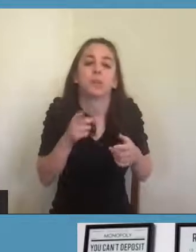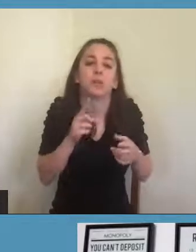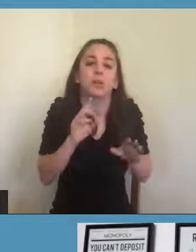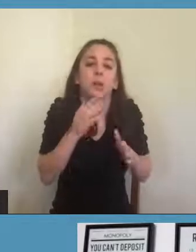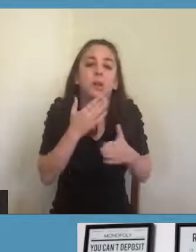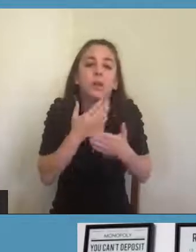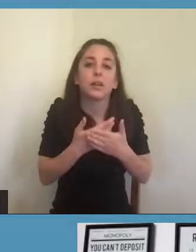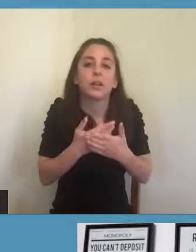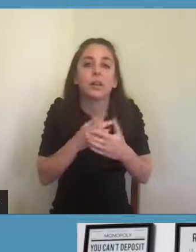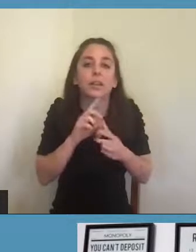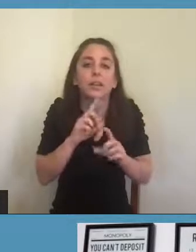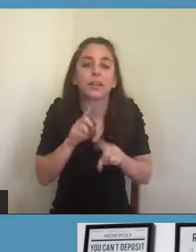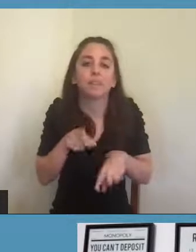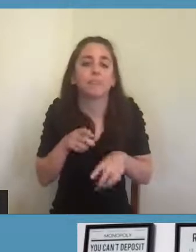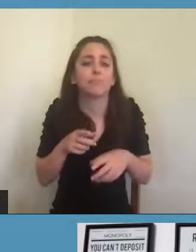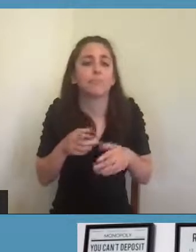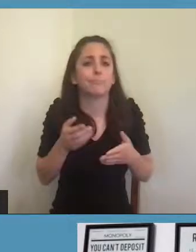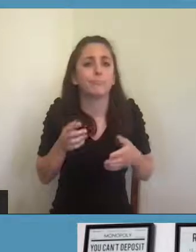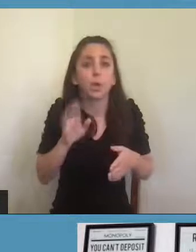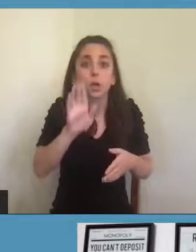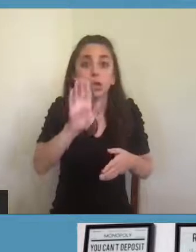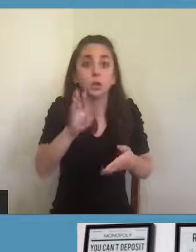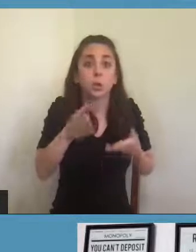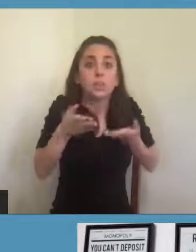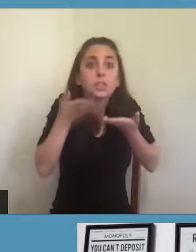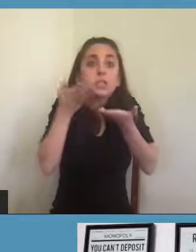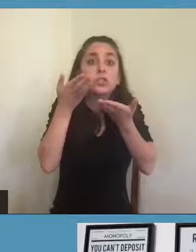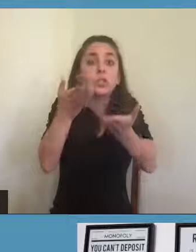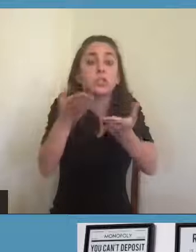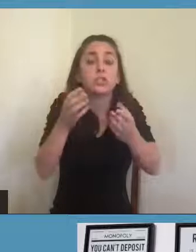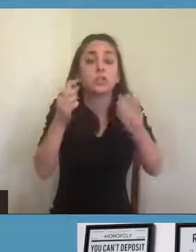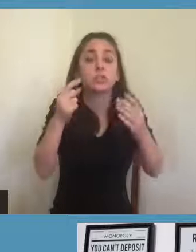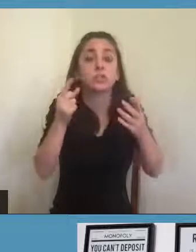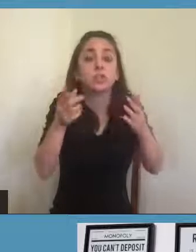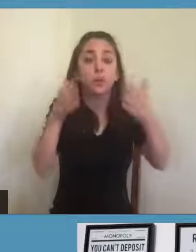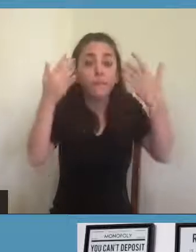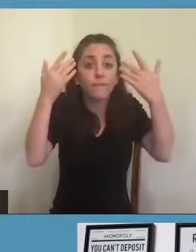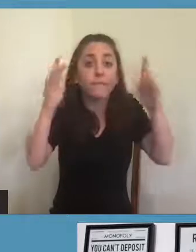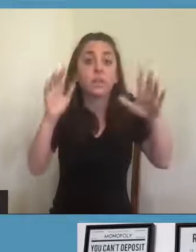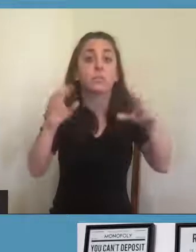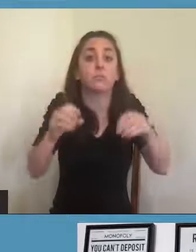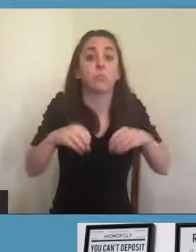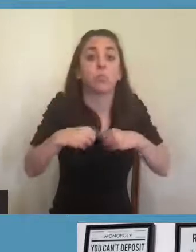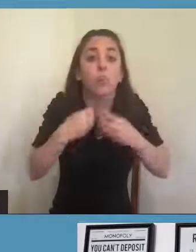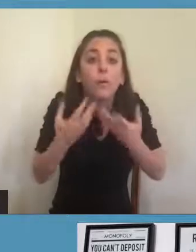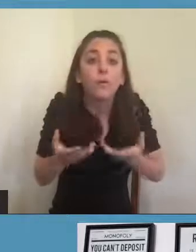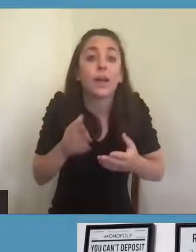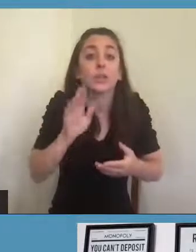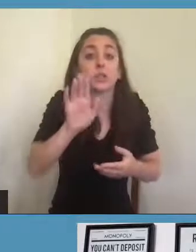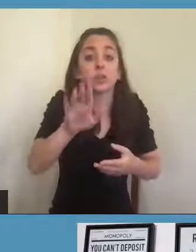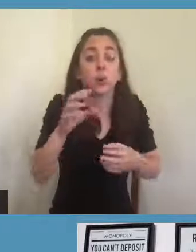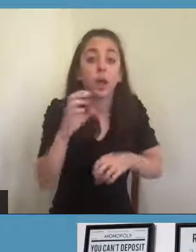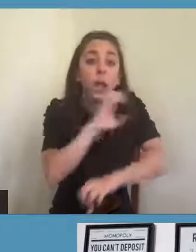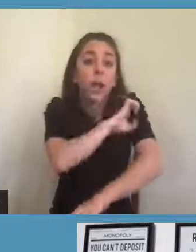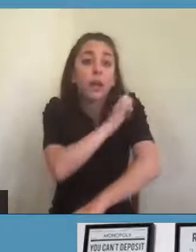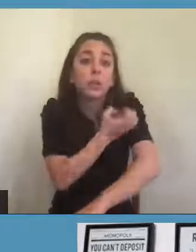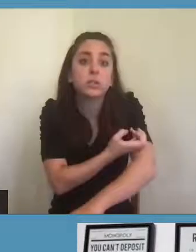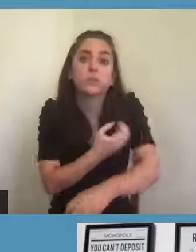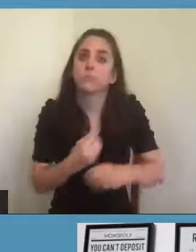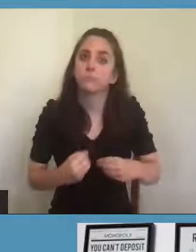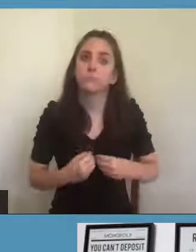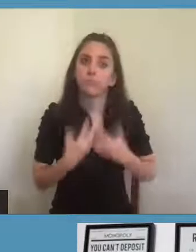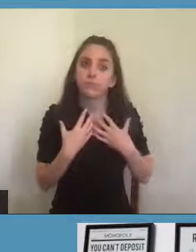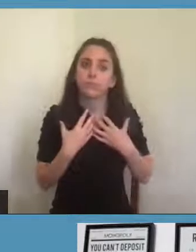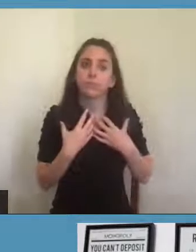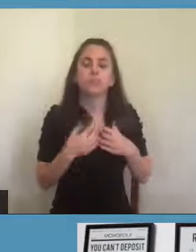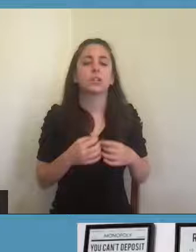these suggestions that you have provided and the energy that you bring to this topic is really inspirational. And I know that there's